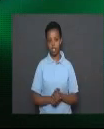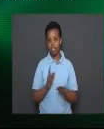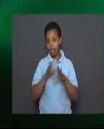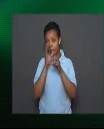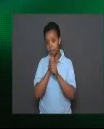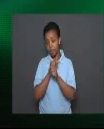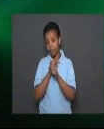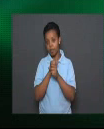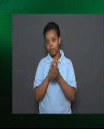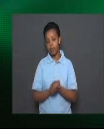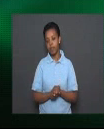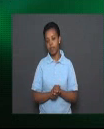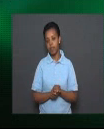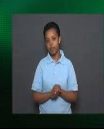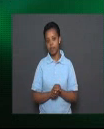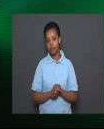Time's up.